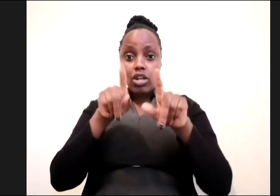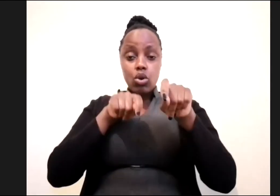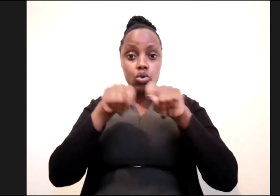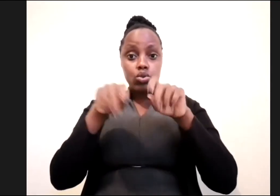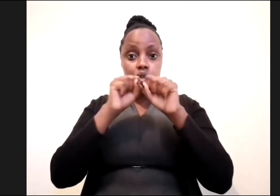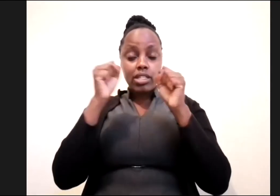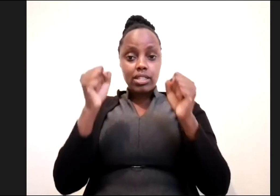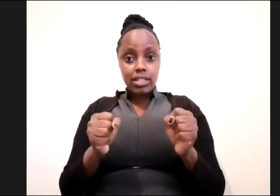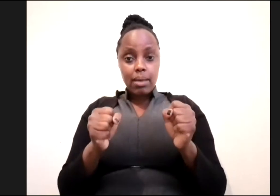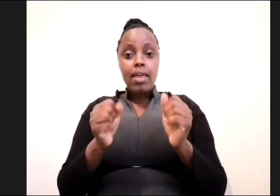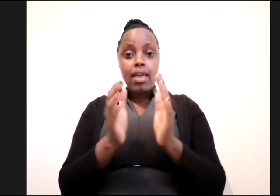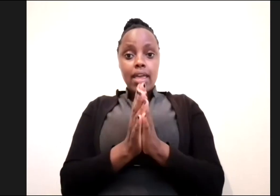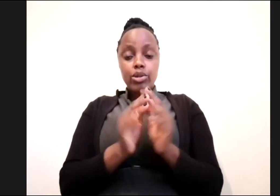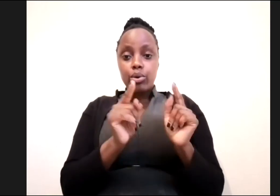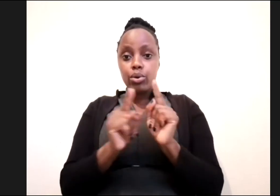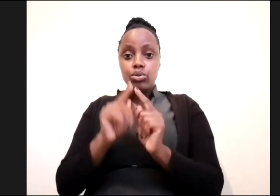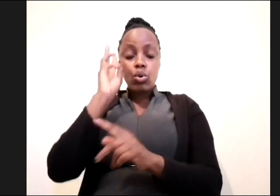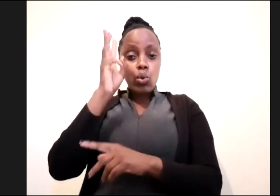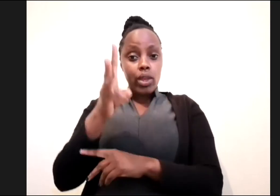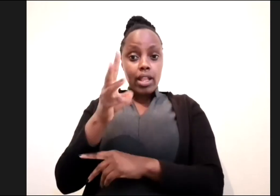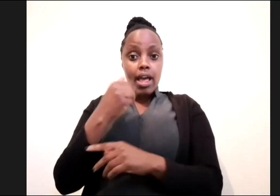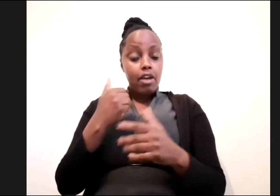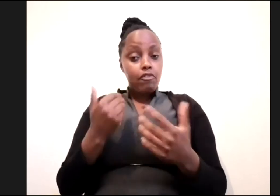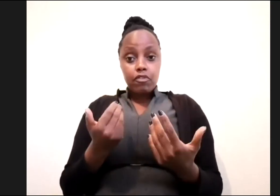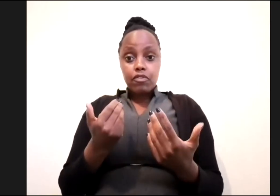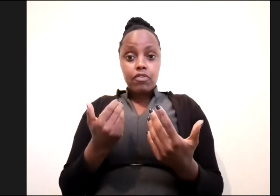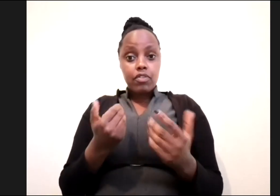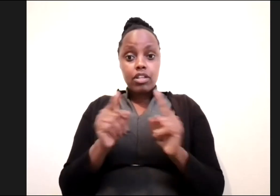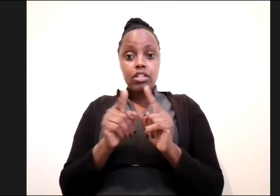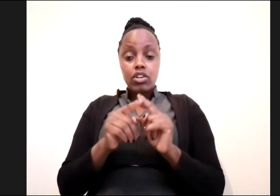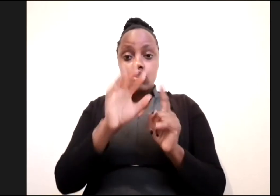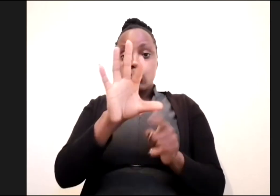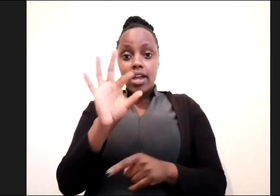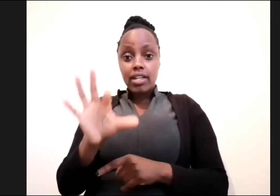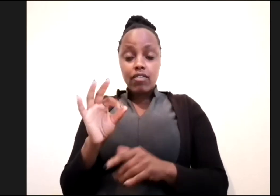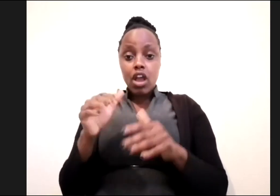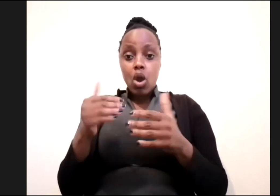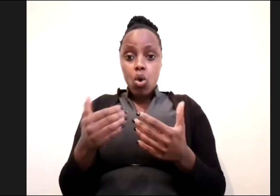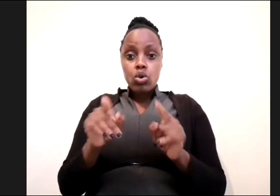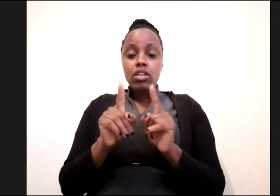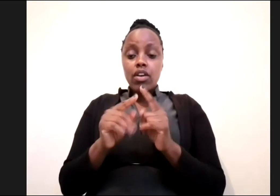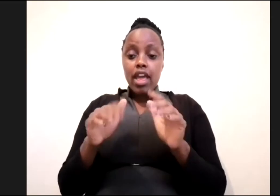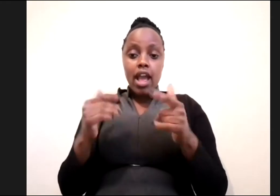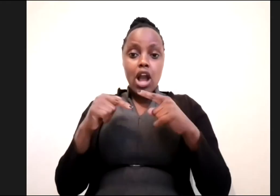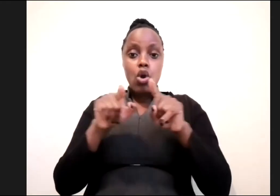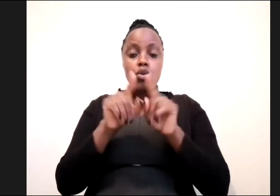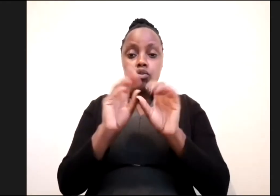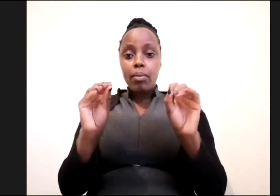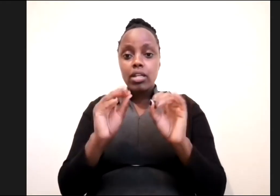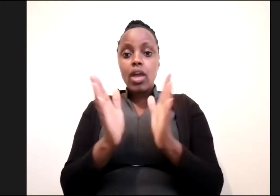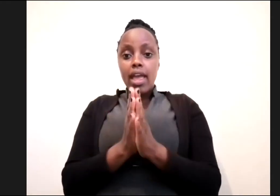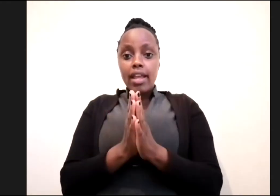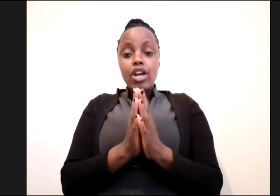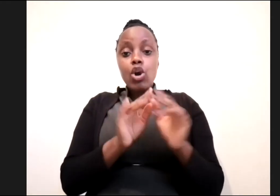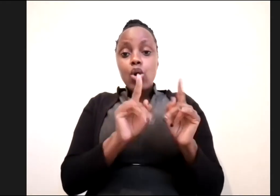and you will have to identify all the non-conformity and also the sanction you take. And I